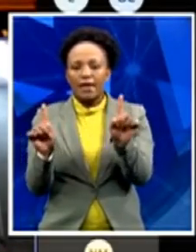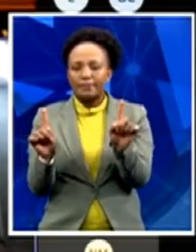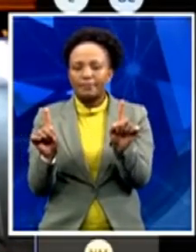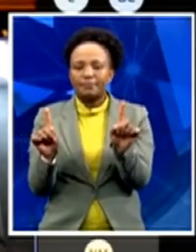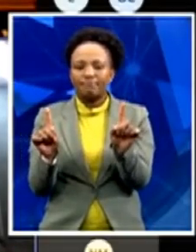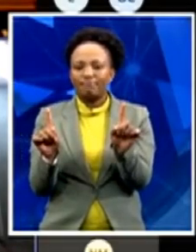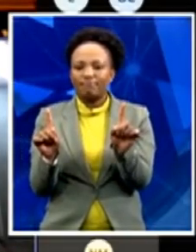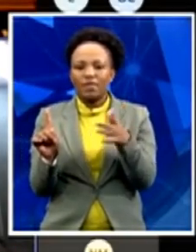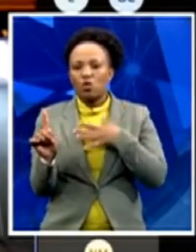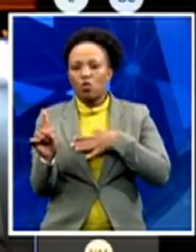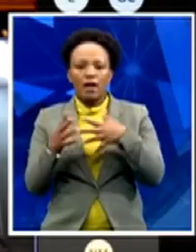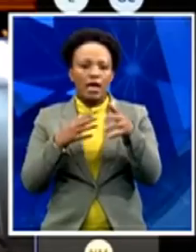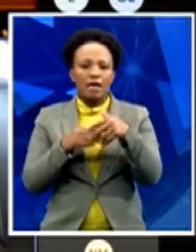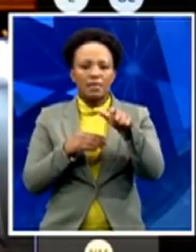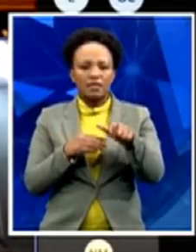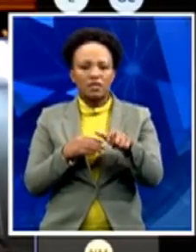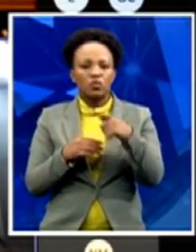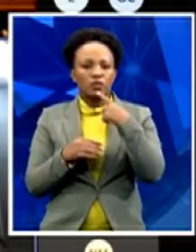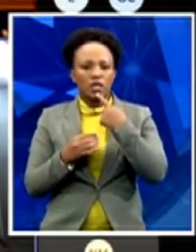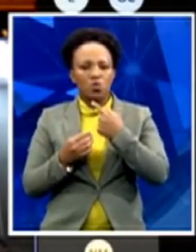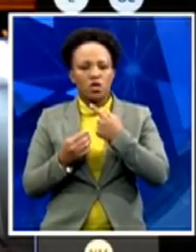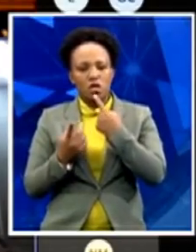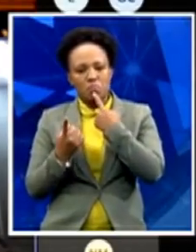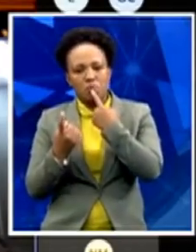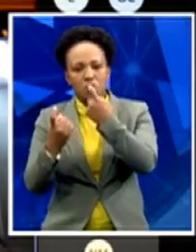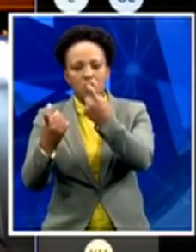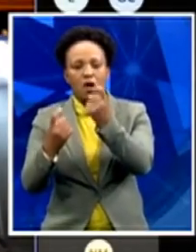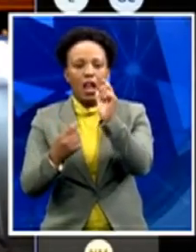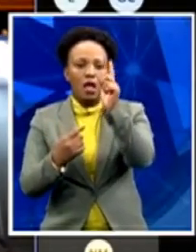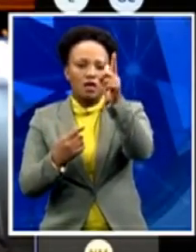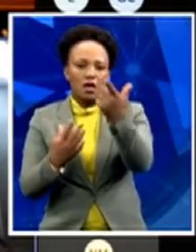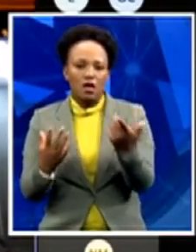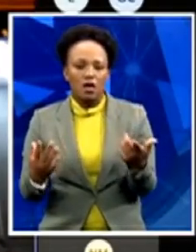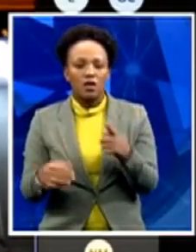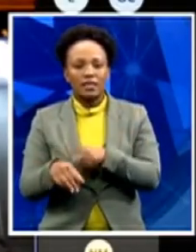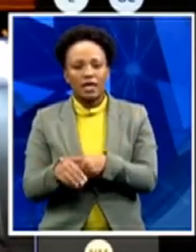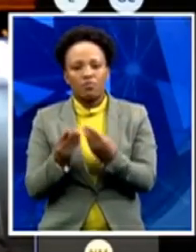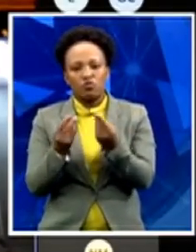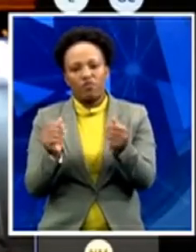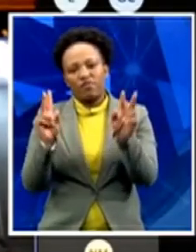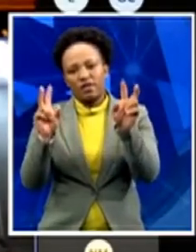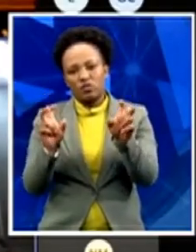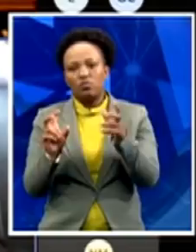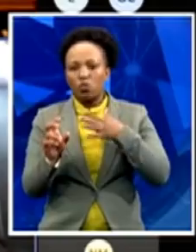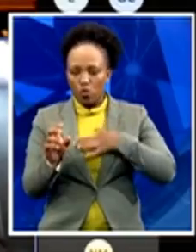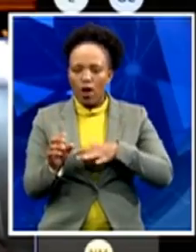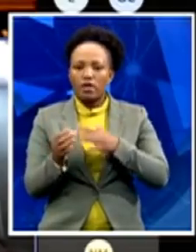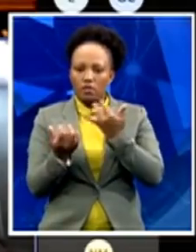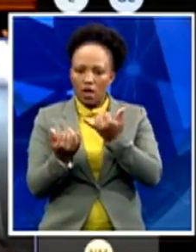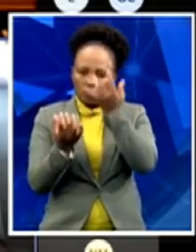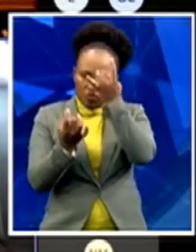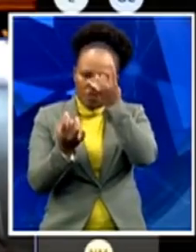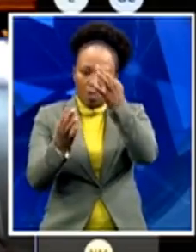it belatedly, maybe when we are dealing with those issues. But it's going to make our life difficult to try